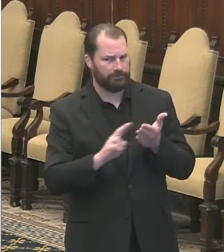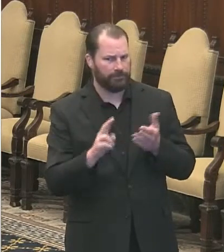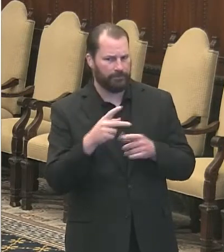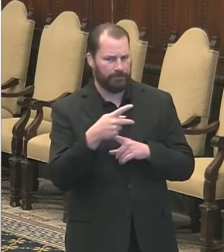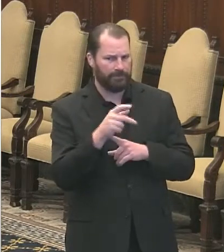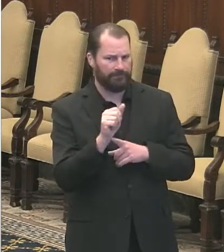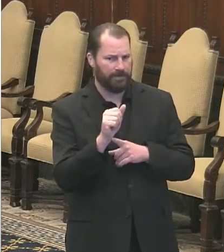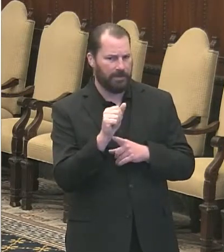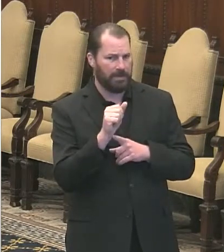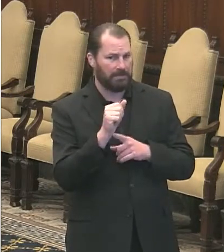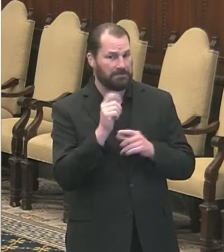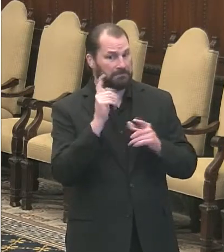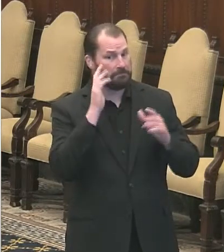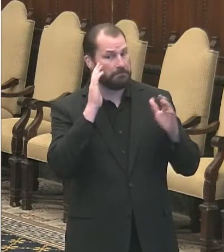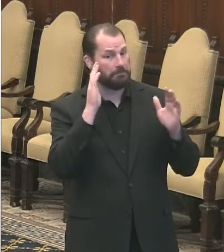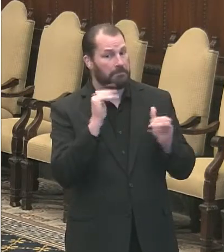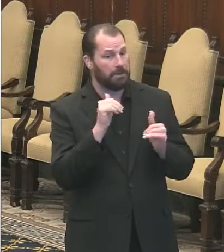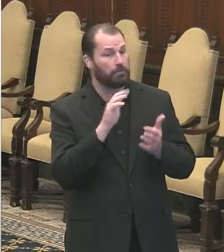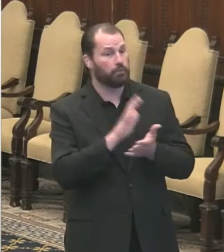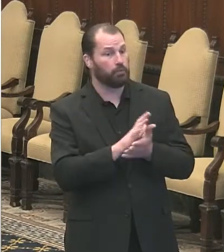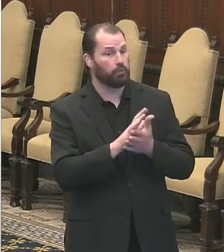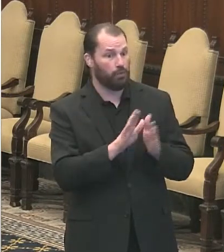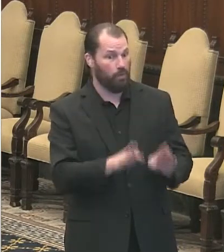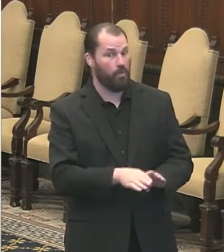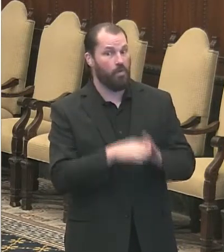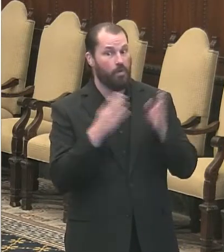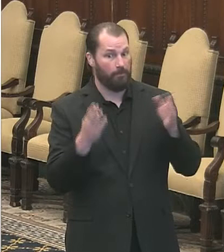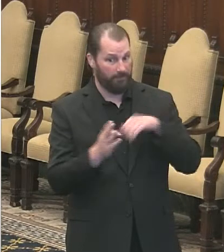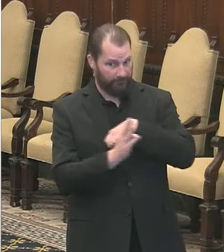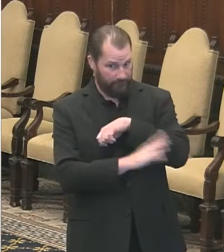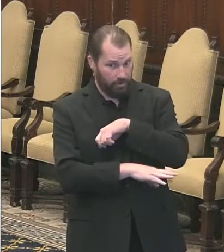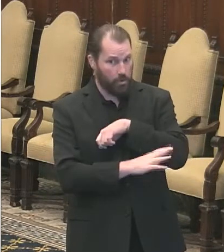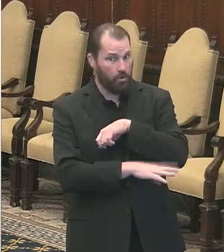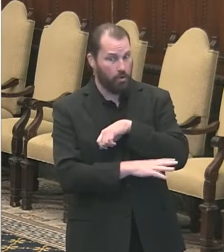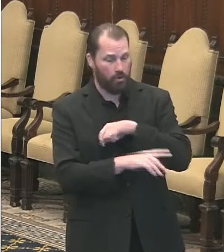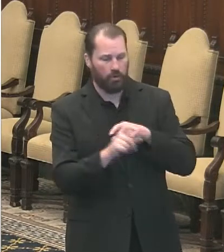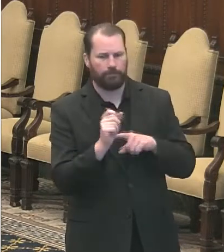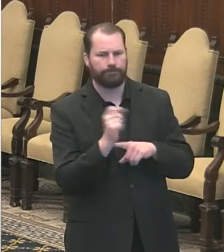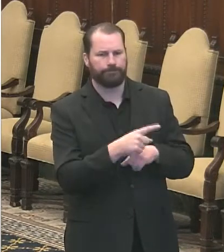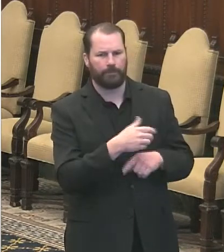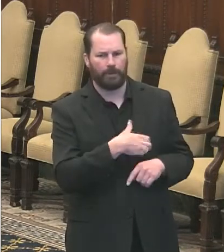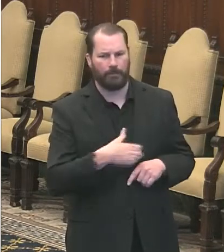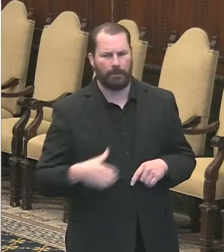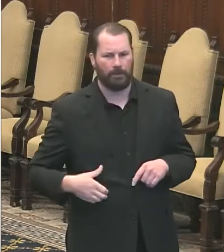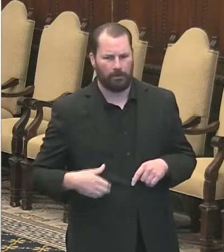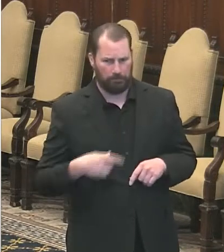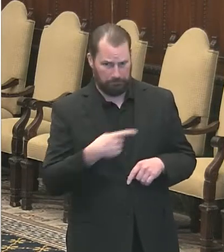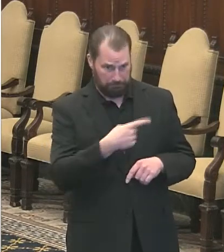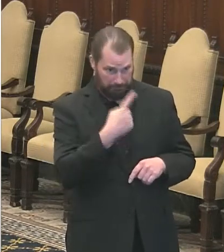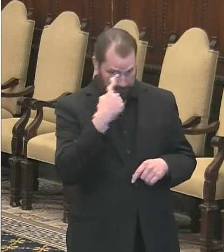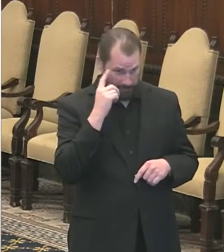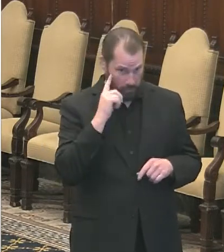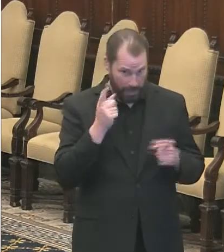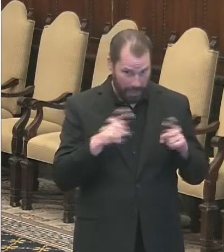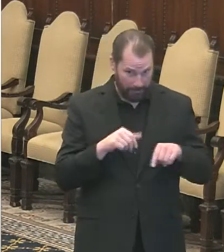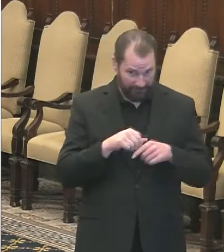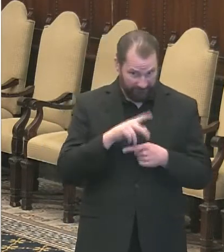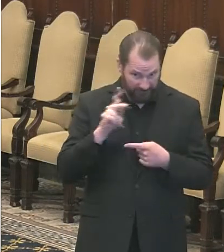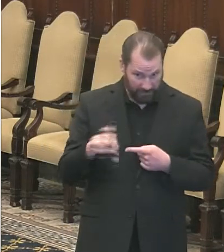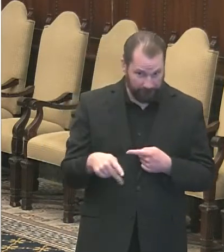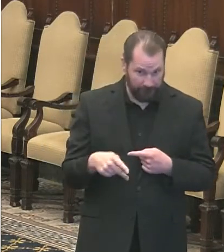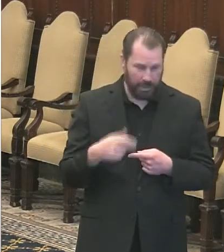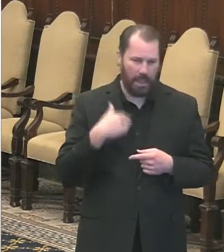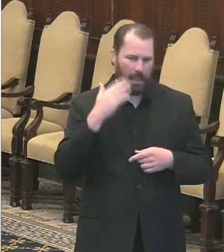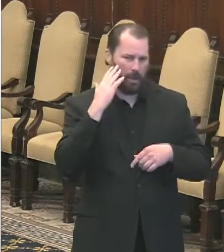reopen in the fall. For the mayor, do you anticipate that happening in Philadelphia? And I know it's early, but what sort